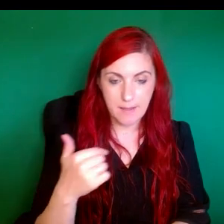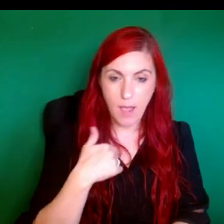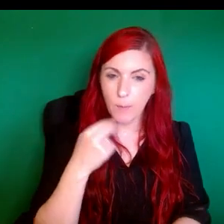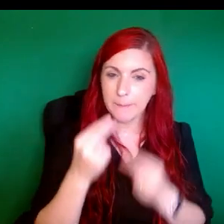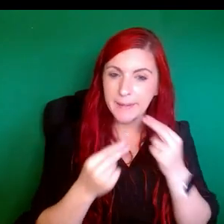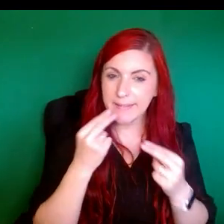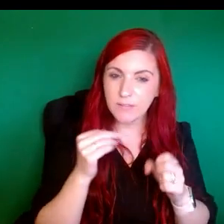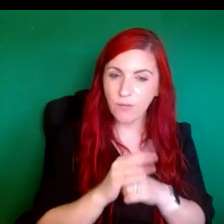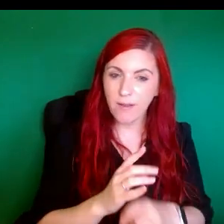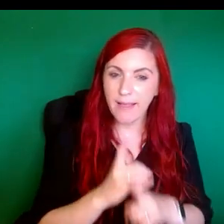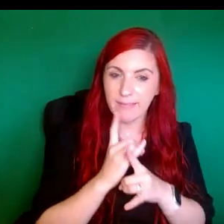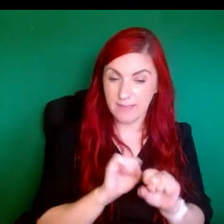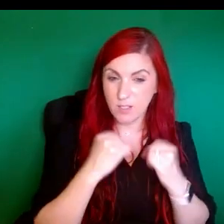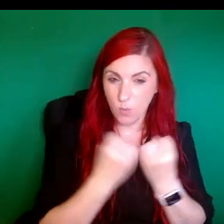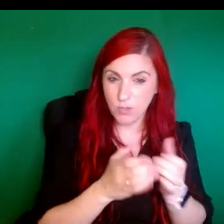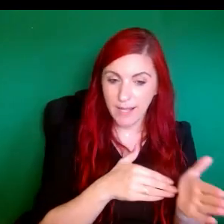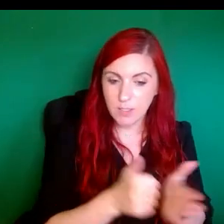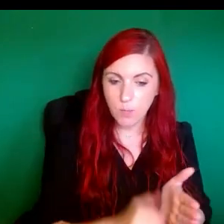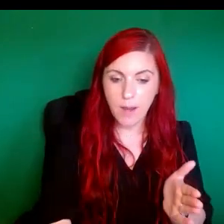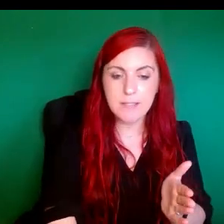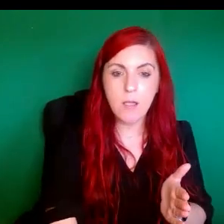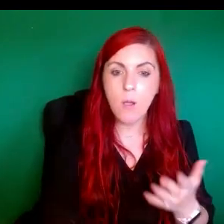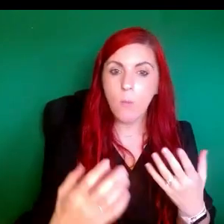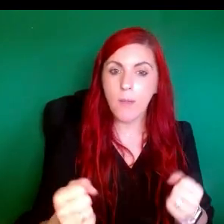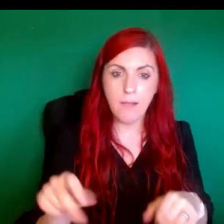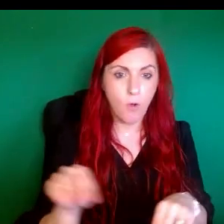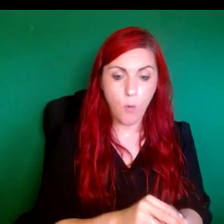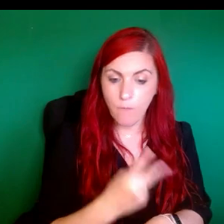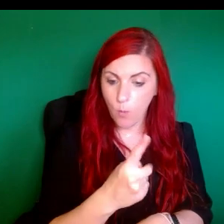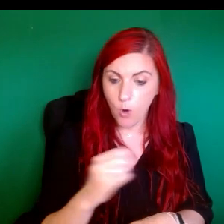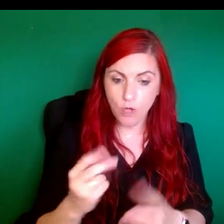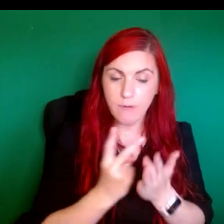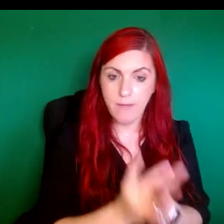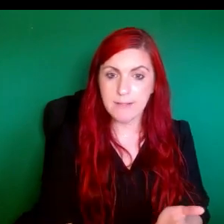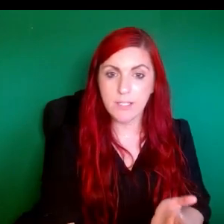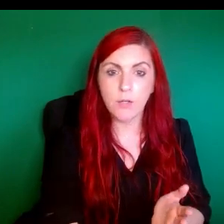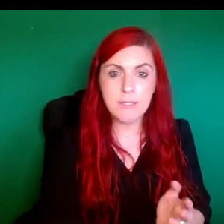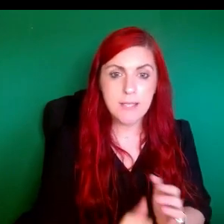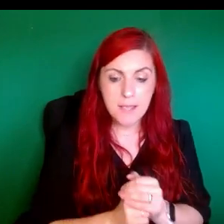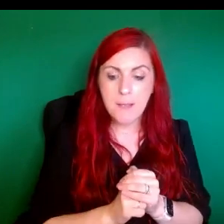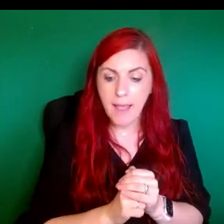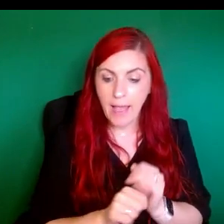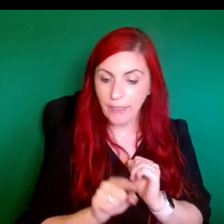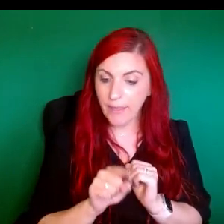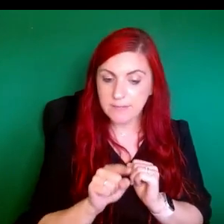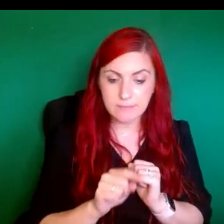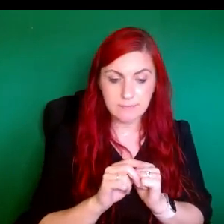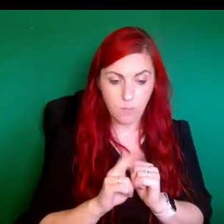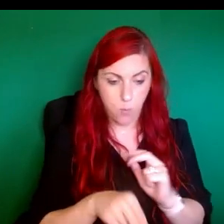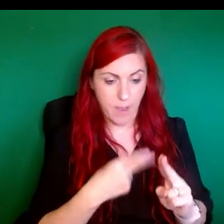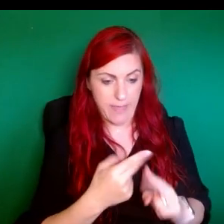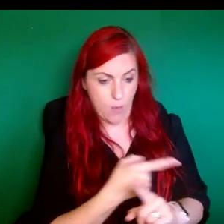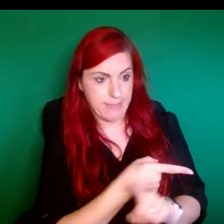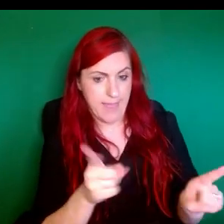have over 100 volunteers, and essentially without their daily support,